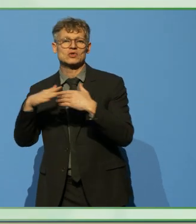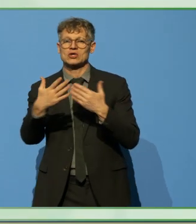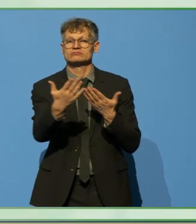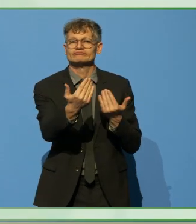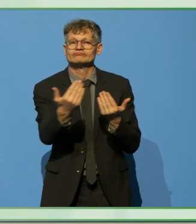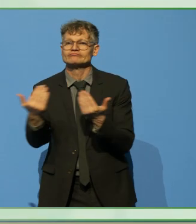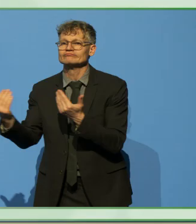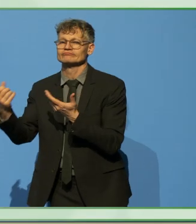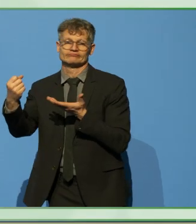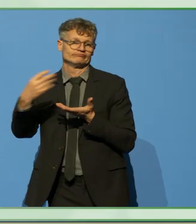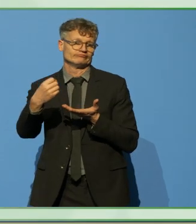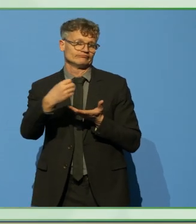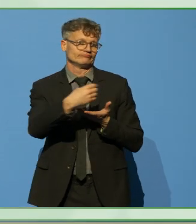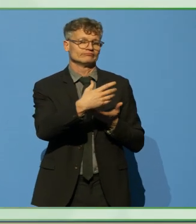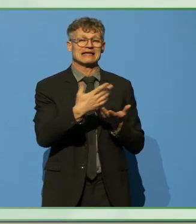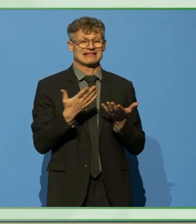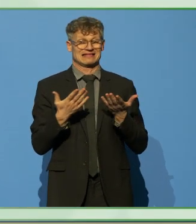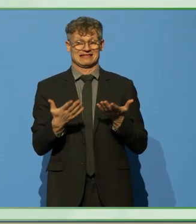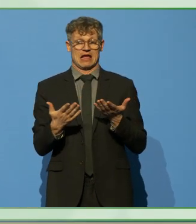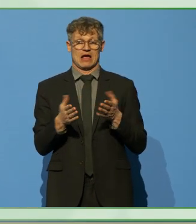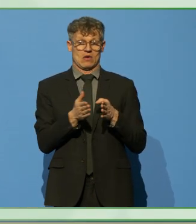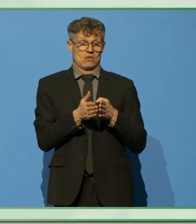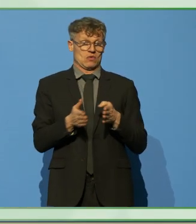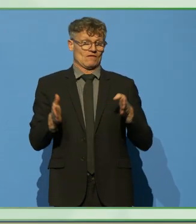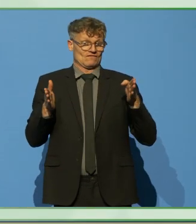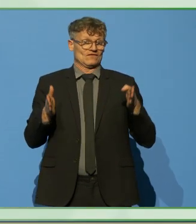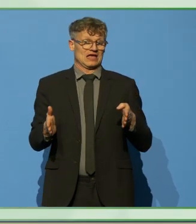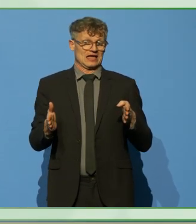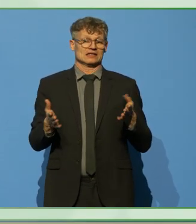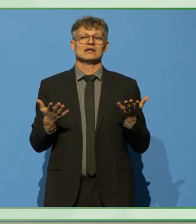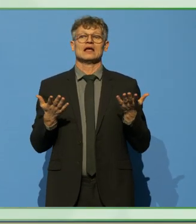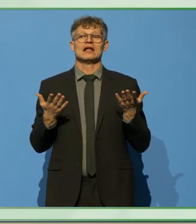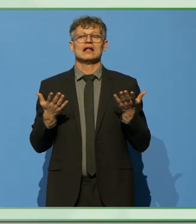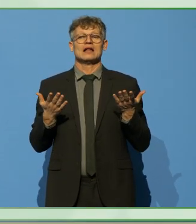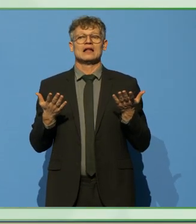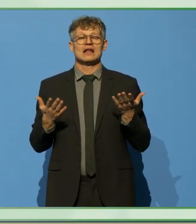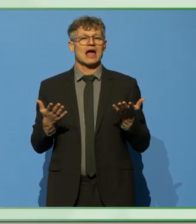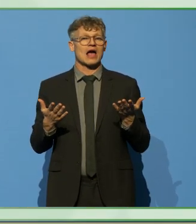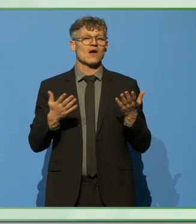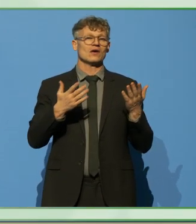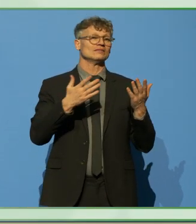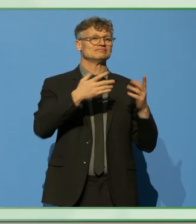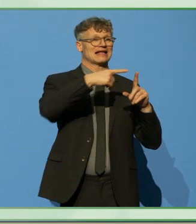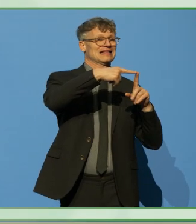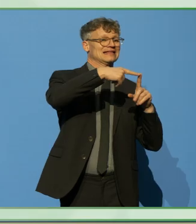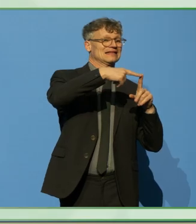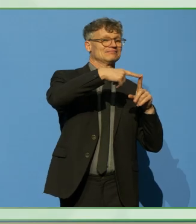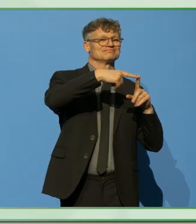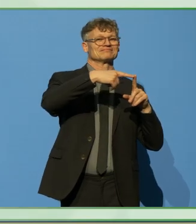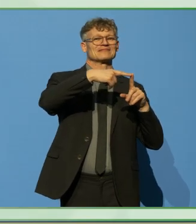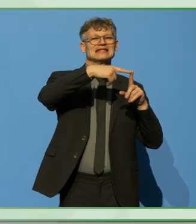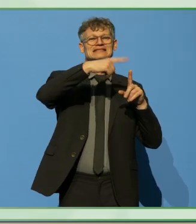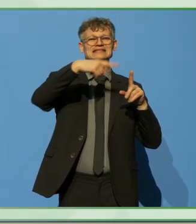two phases, we are now in the current phase. And actually the current phase, we are moving a bit from what would the digital euro look like, how would the design look